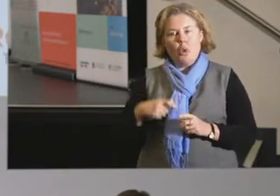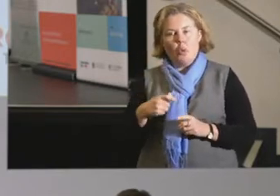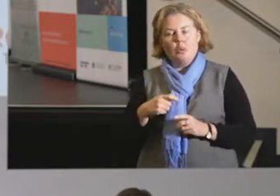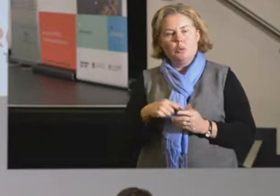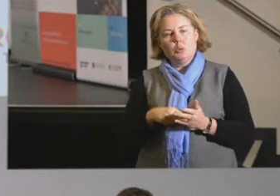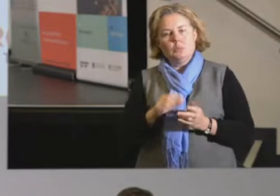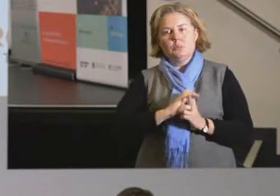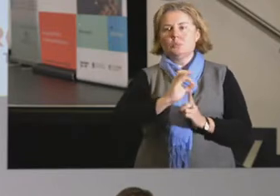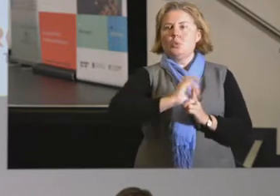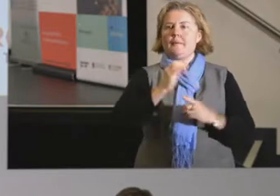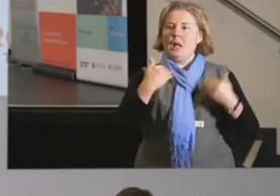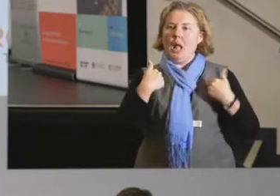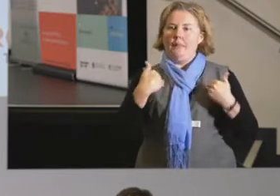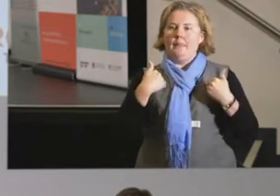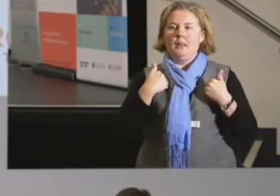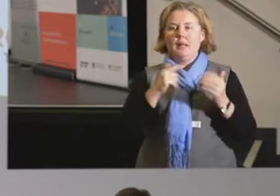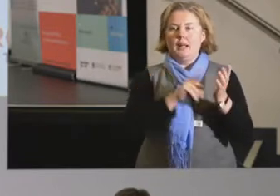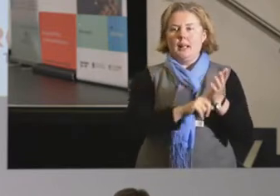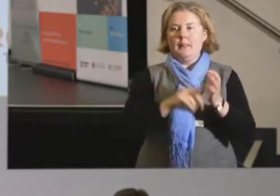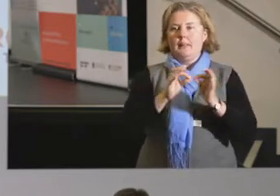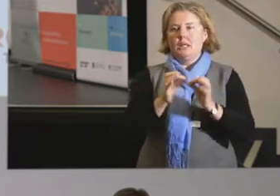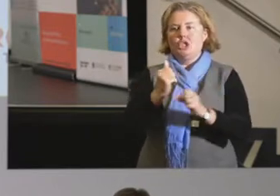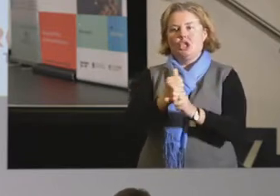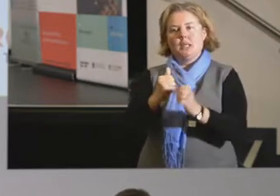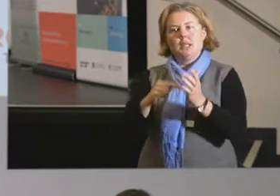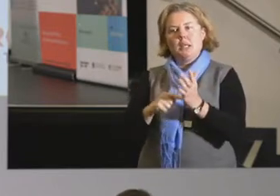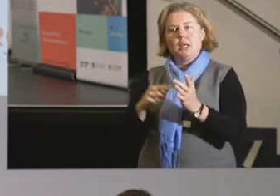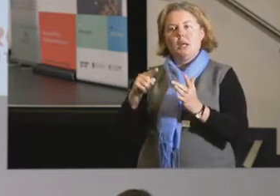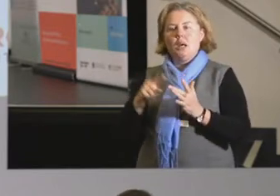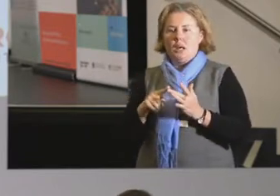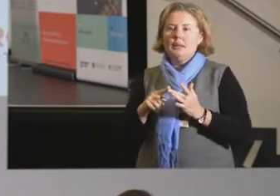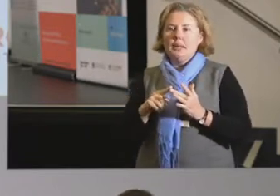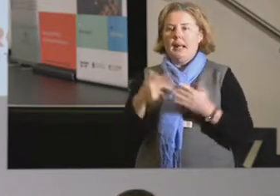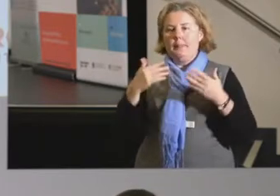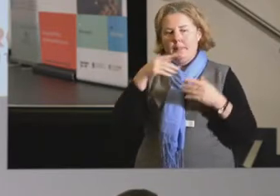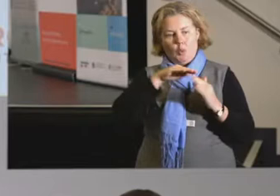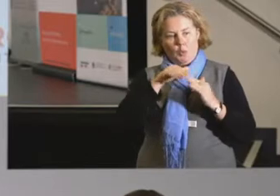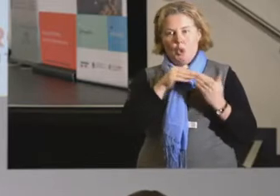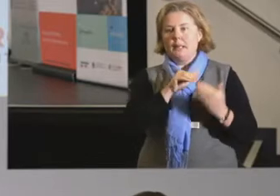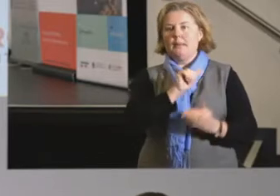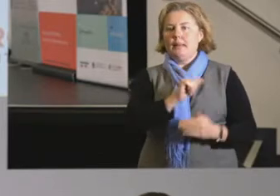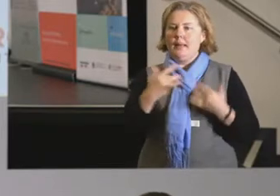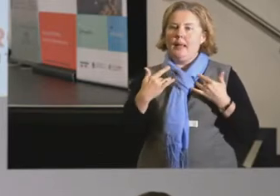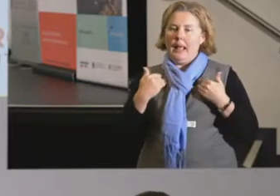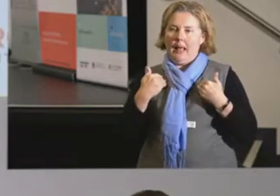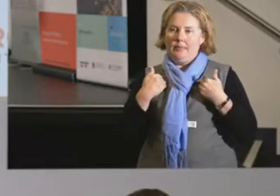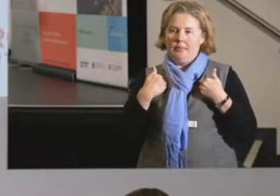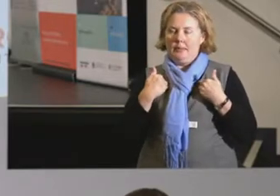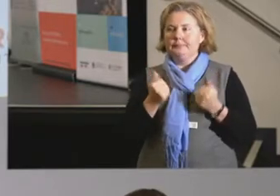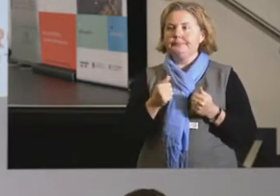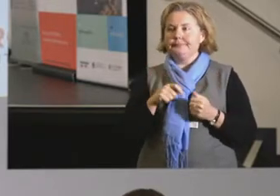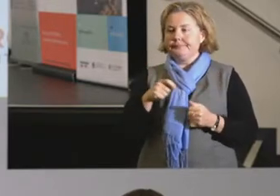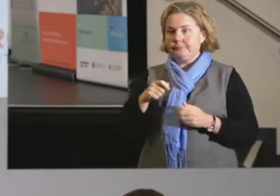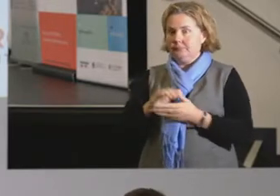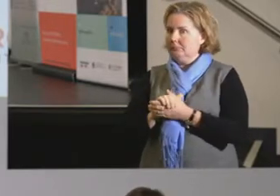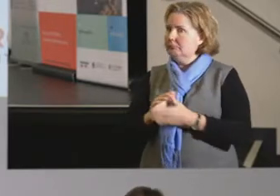forward to hearing about some of his experience in this field. Next to Adam